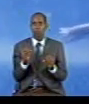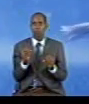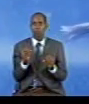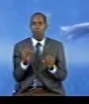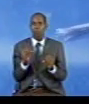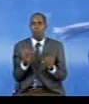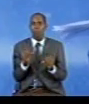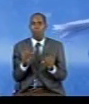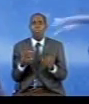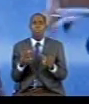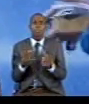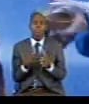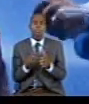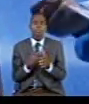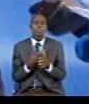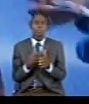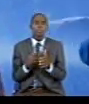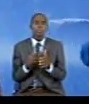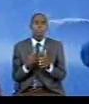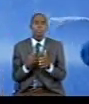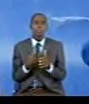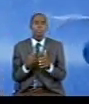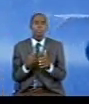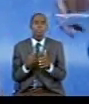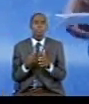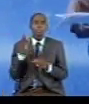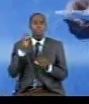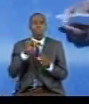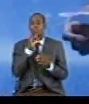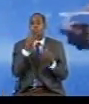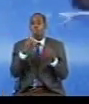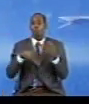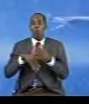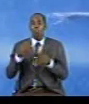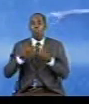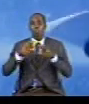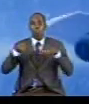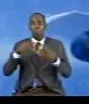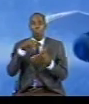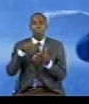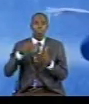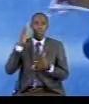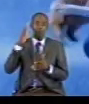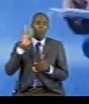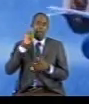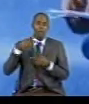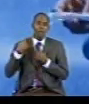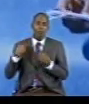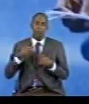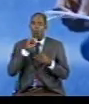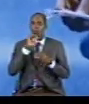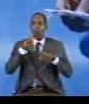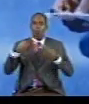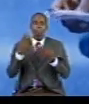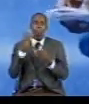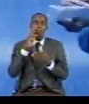give this testimony, my heart will never allow me rest. When this crusade, first of all,